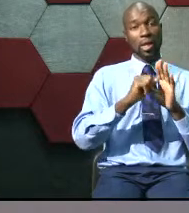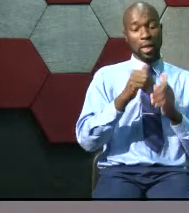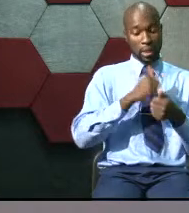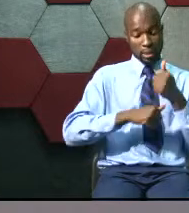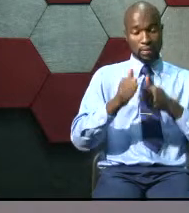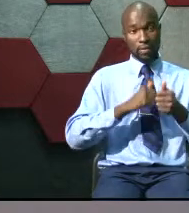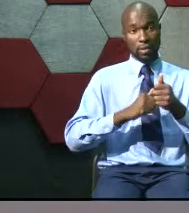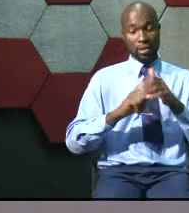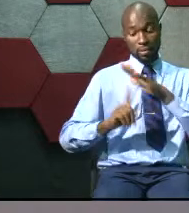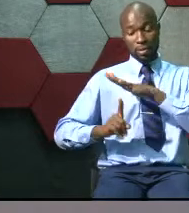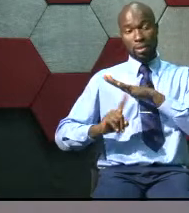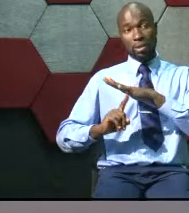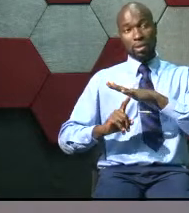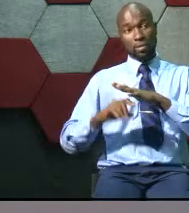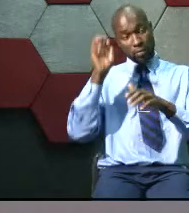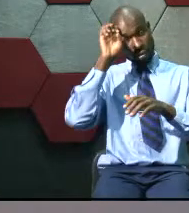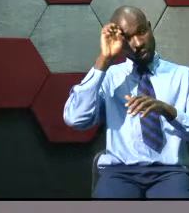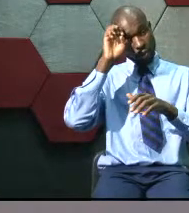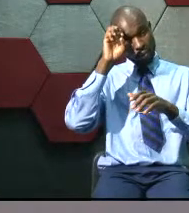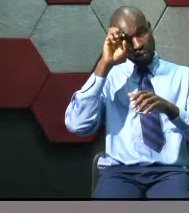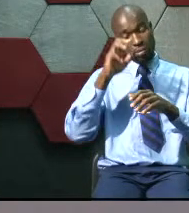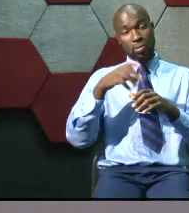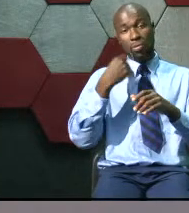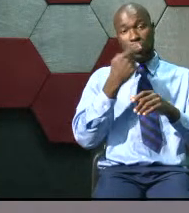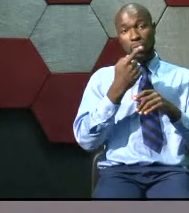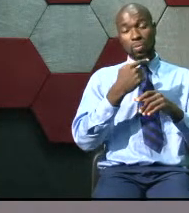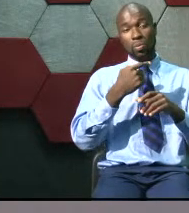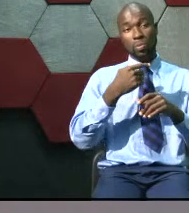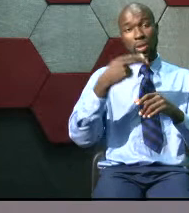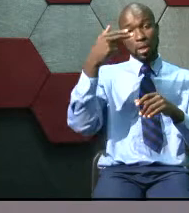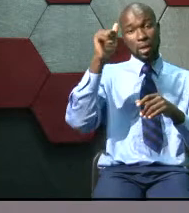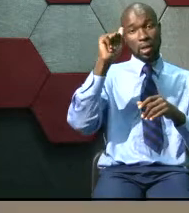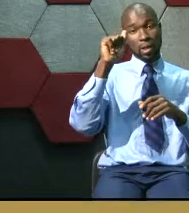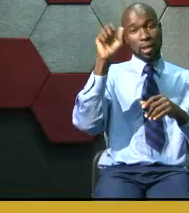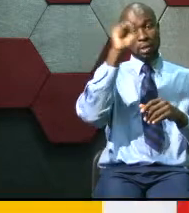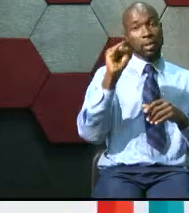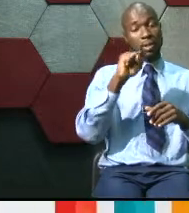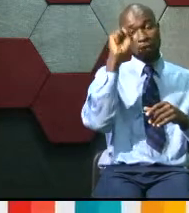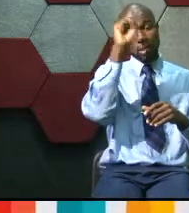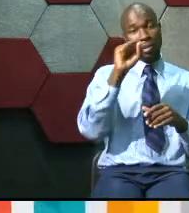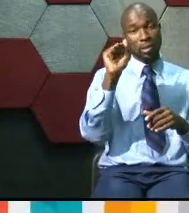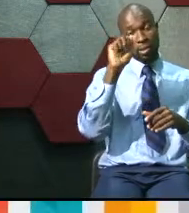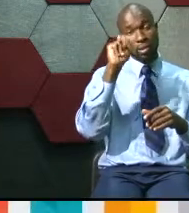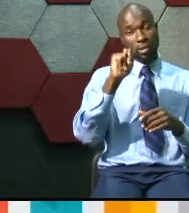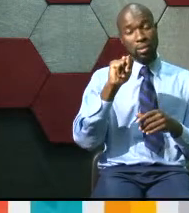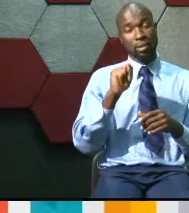Mr. Hassan Dwale, to announce that award. Mr. Dwale, please take it away.